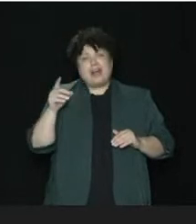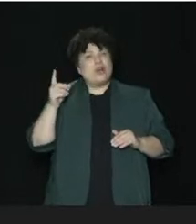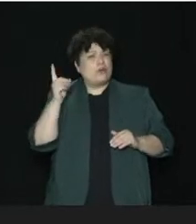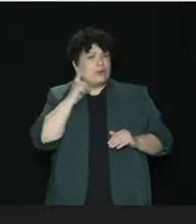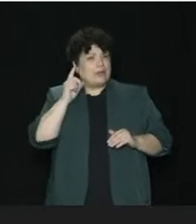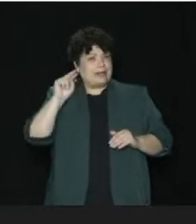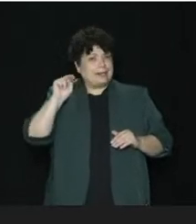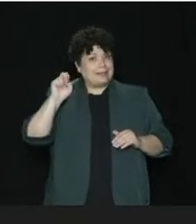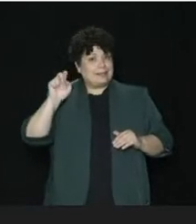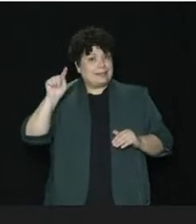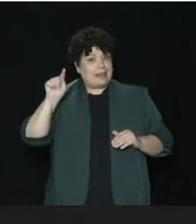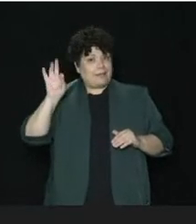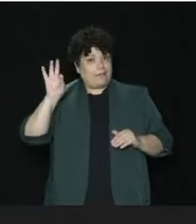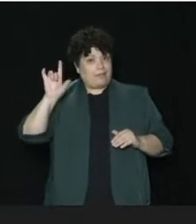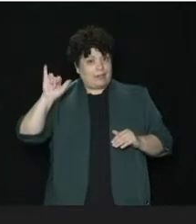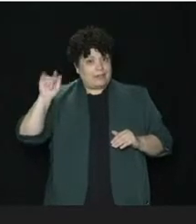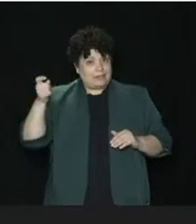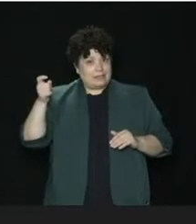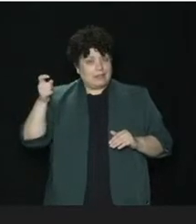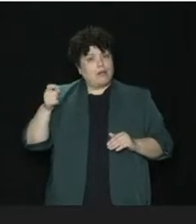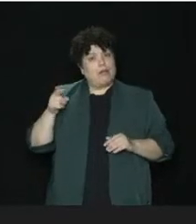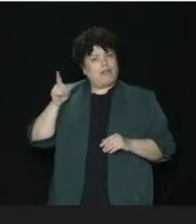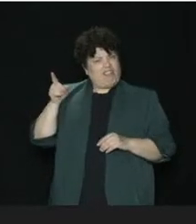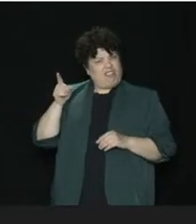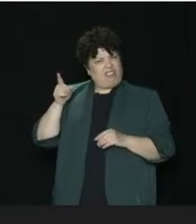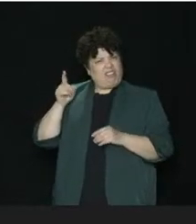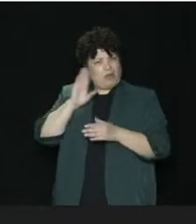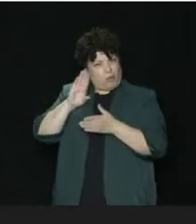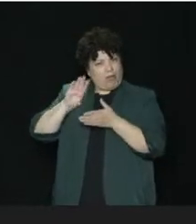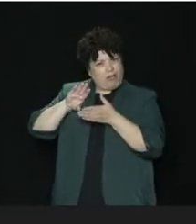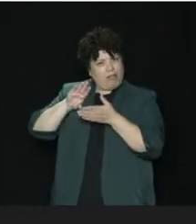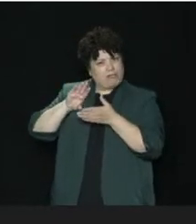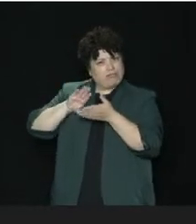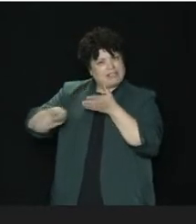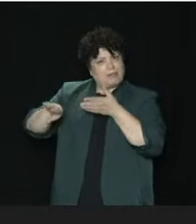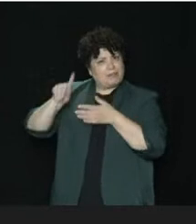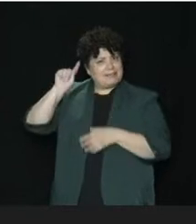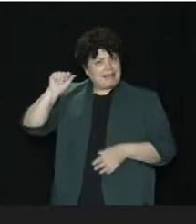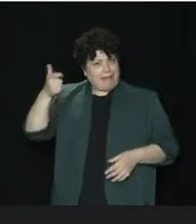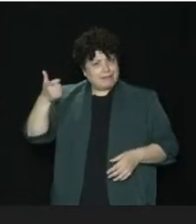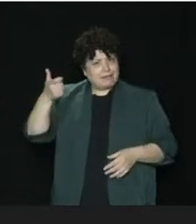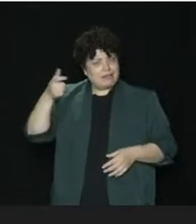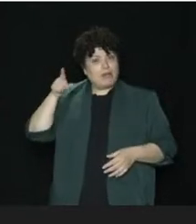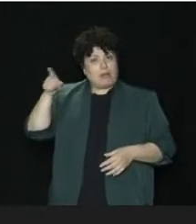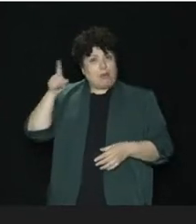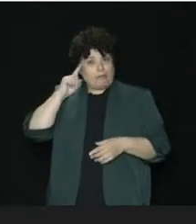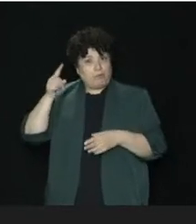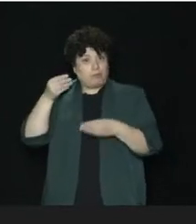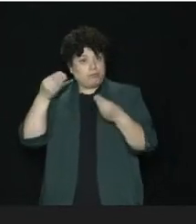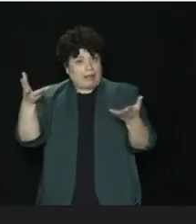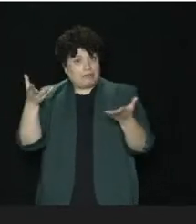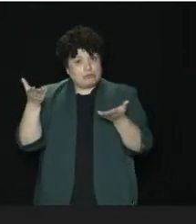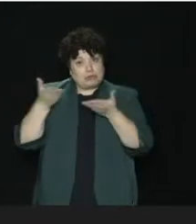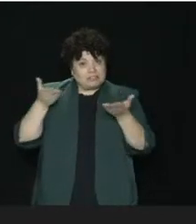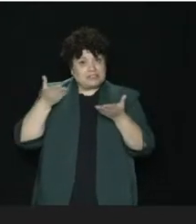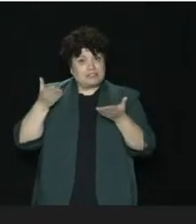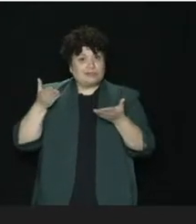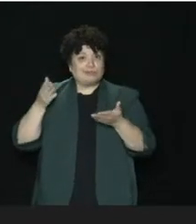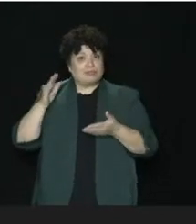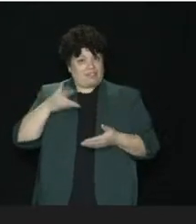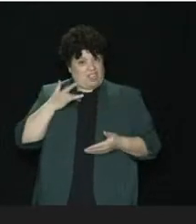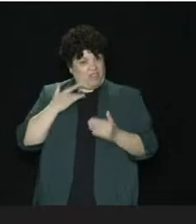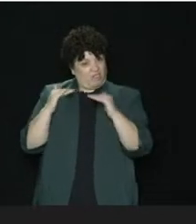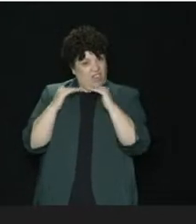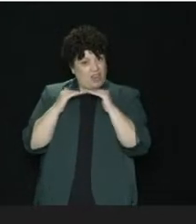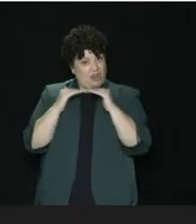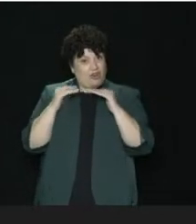be exempted from taxes on their services, do you find that fair? And